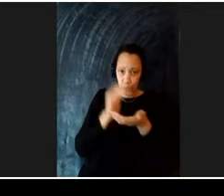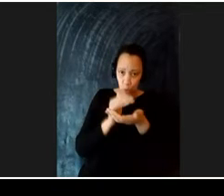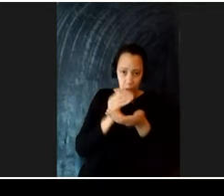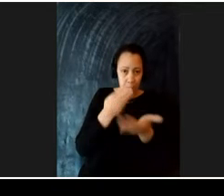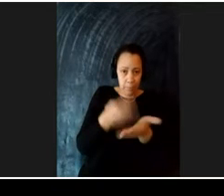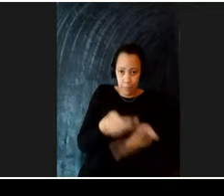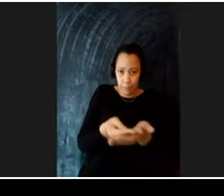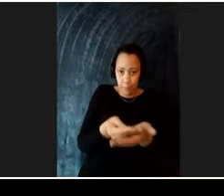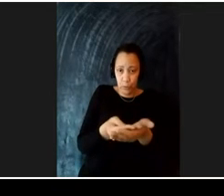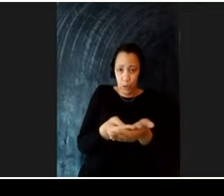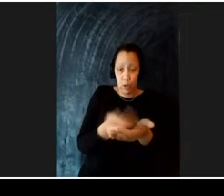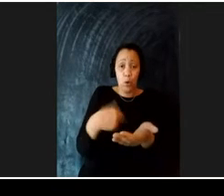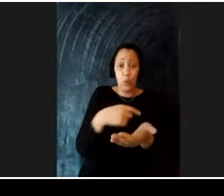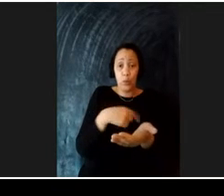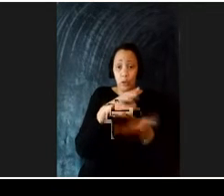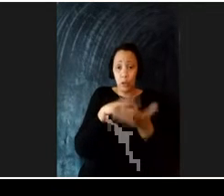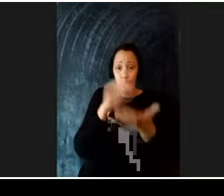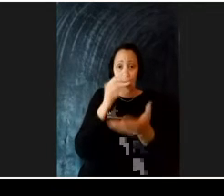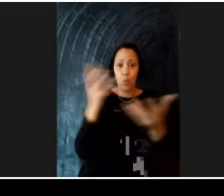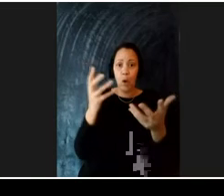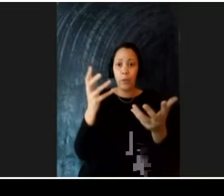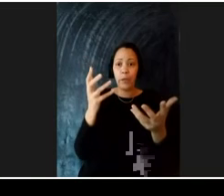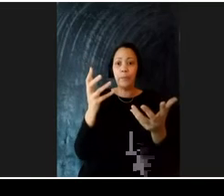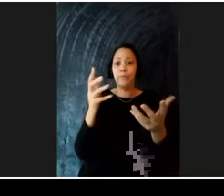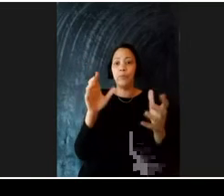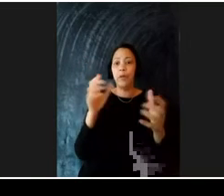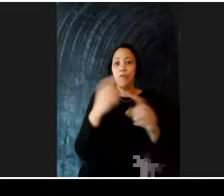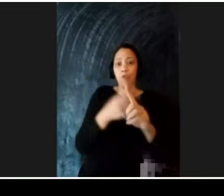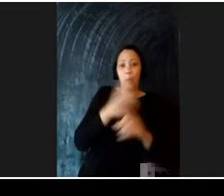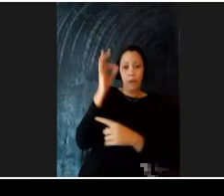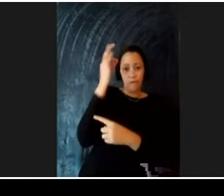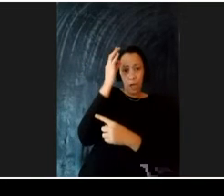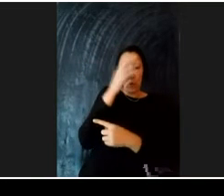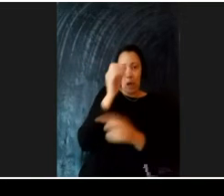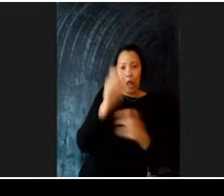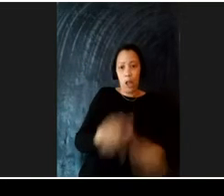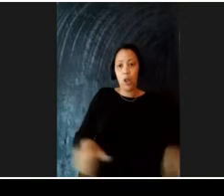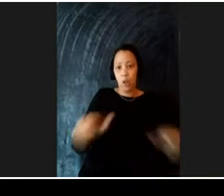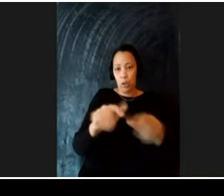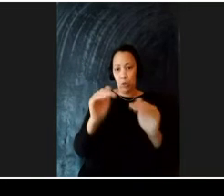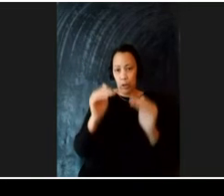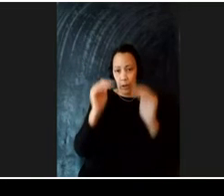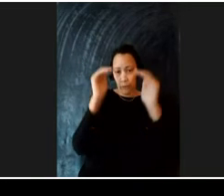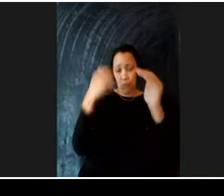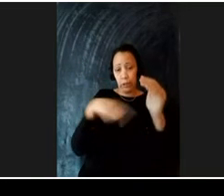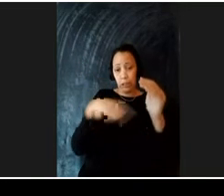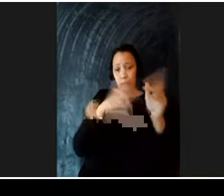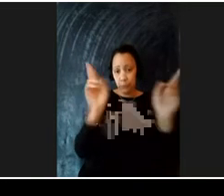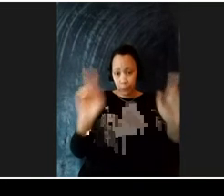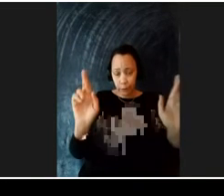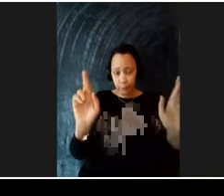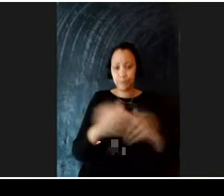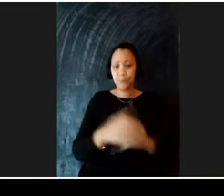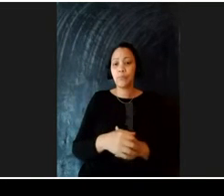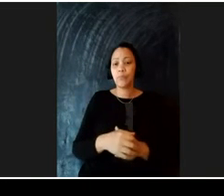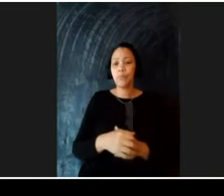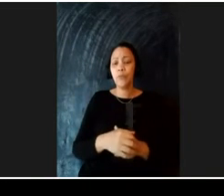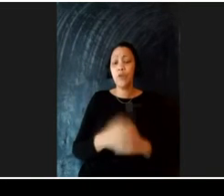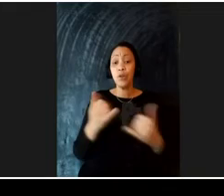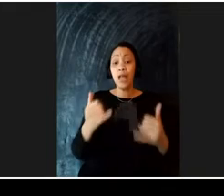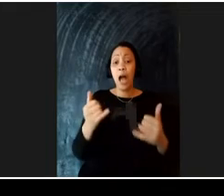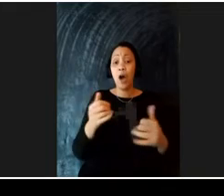expedite that process working with h and otda as part of the city's plan uh in terms of uh uh ensuring that their services for victims of